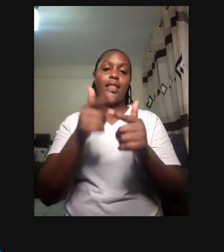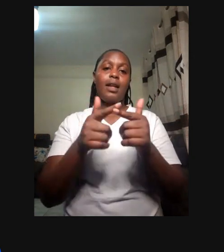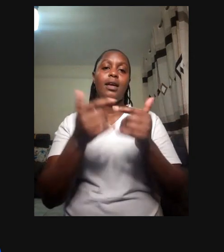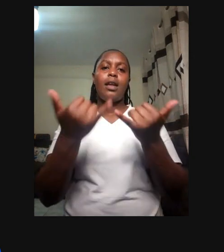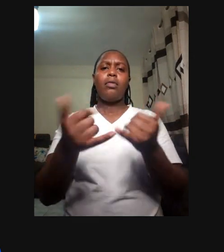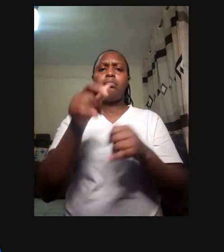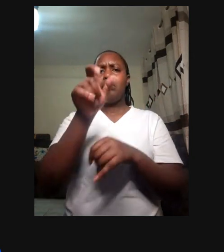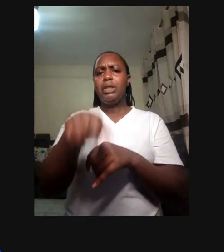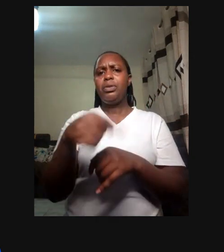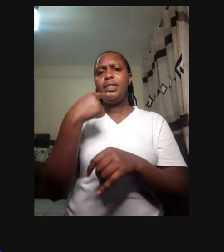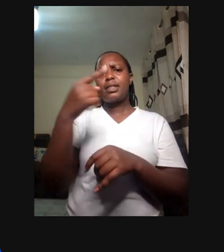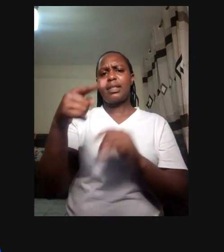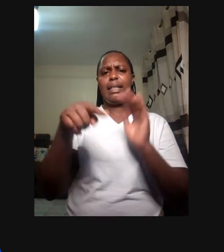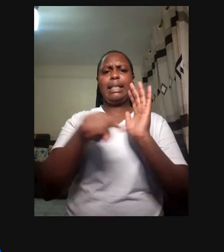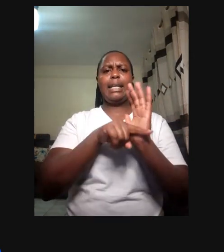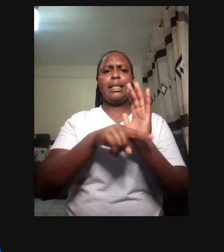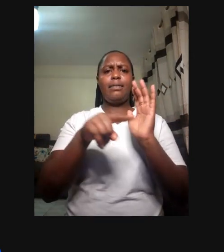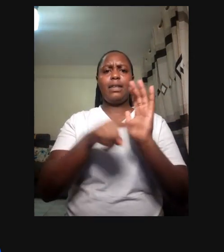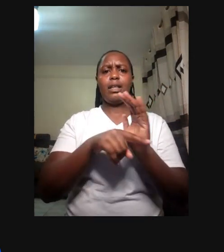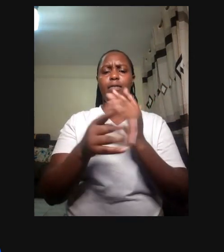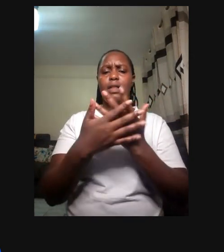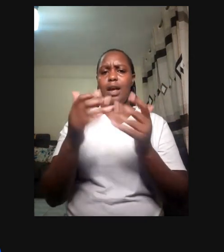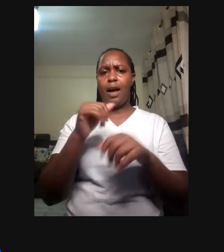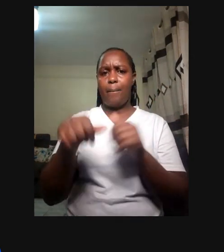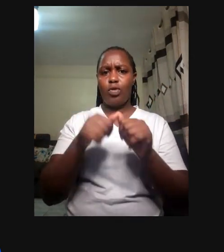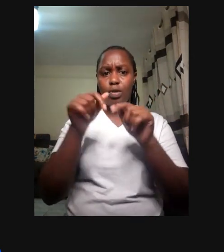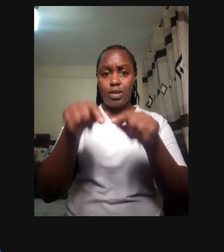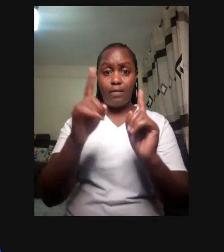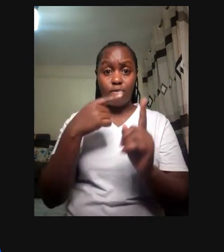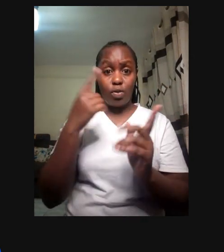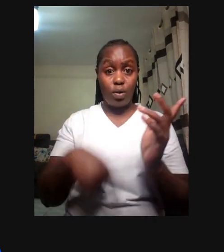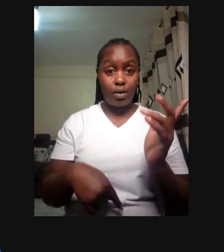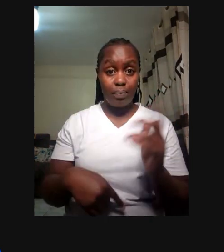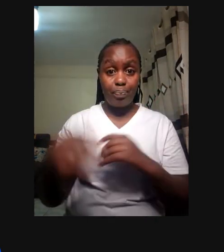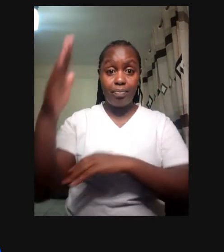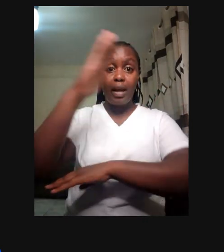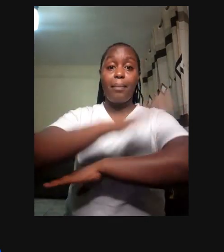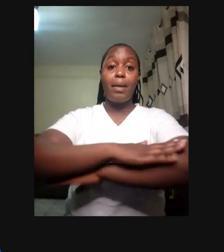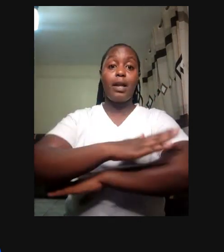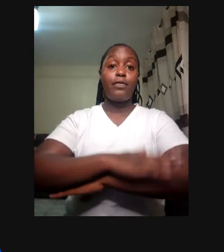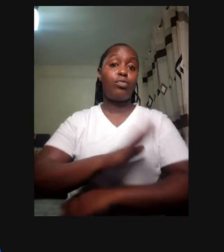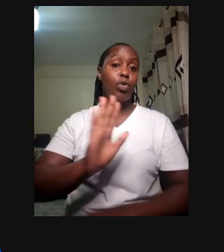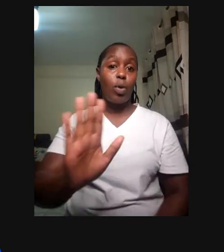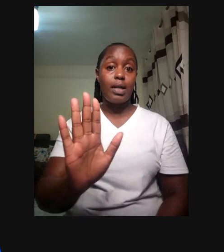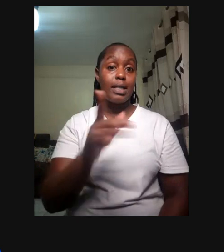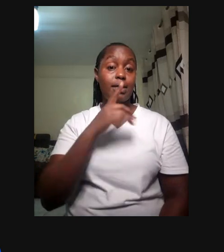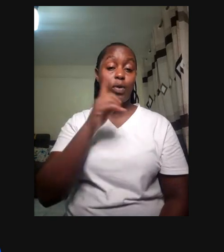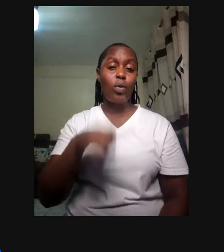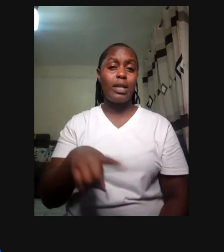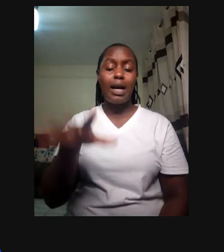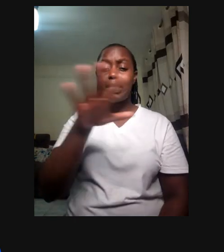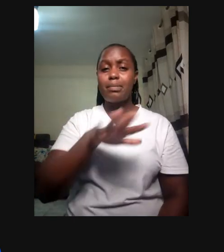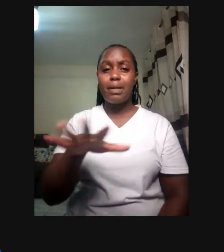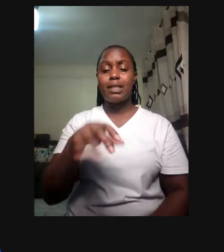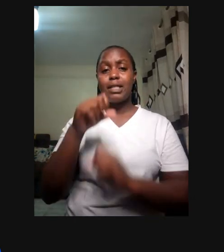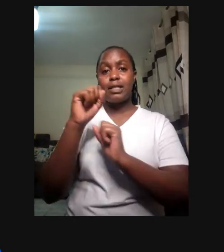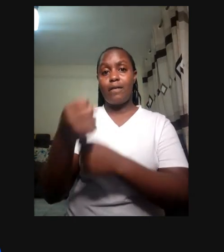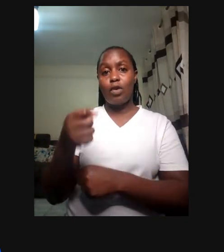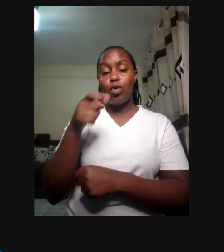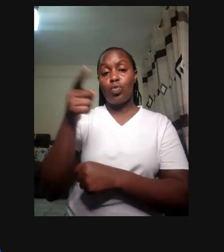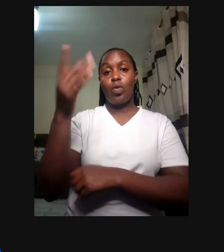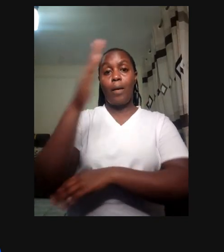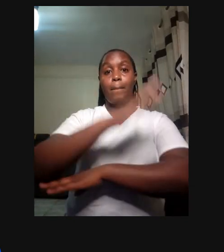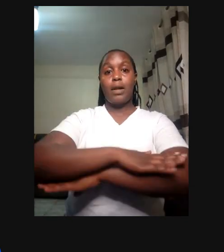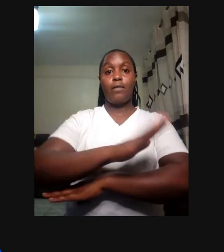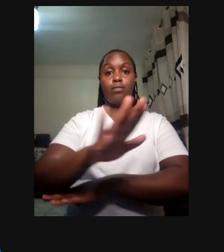negatively about you, what you can do is this is your platform. I say this is a safe space. This is your platform. You are the driver. So you